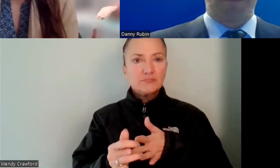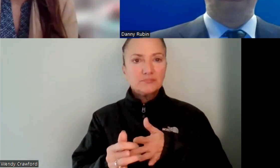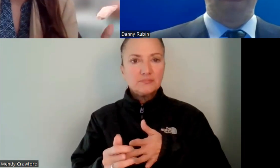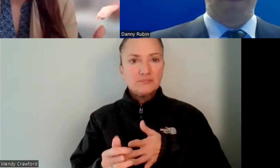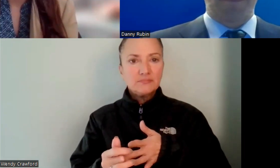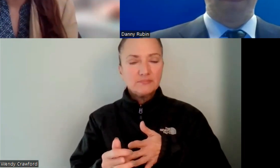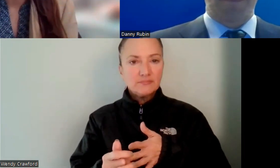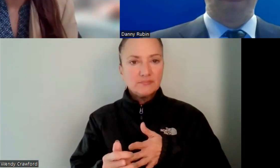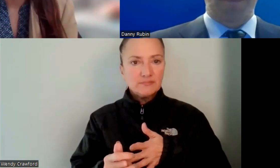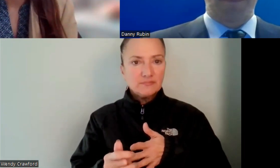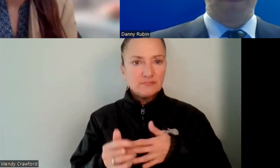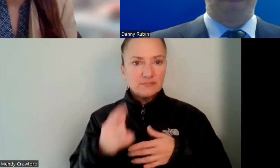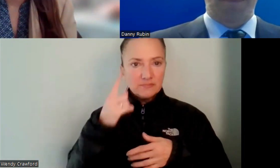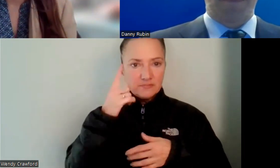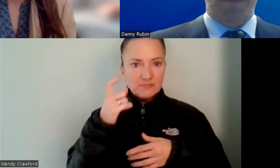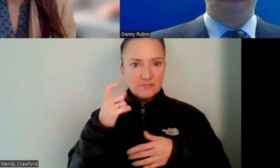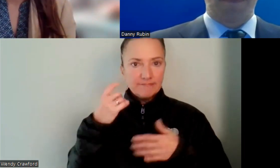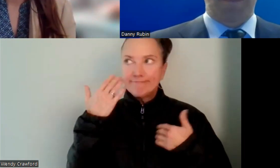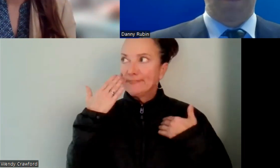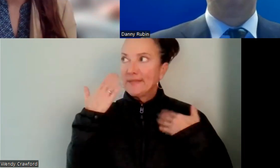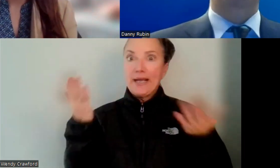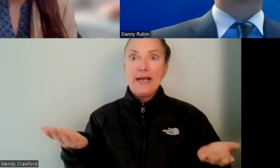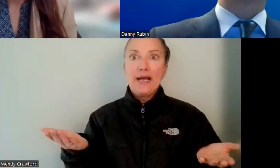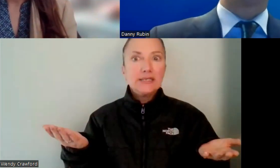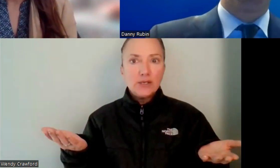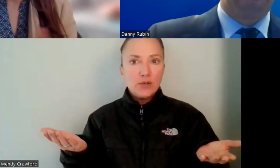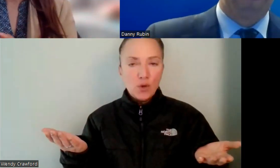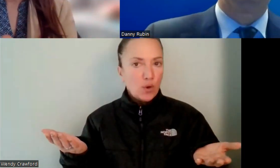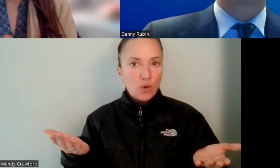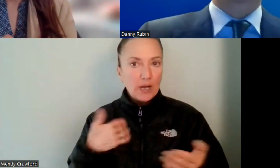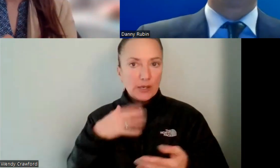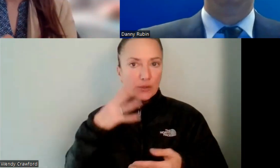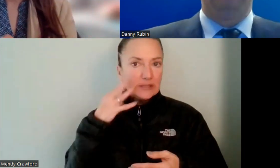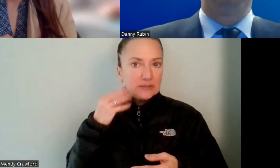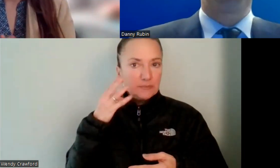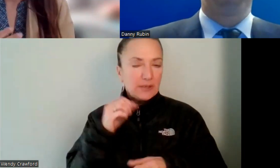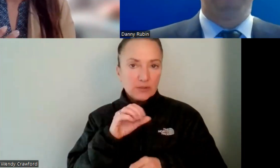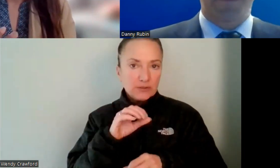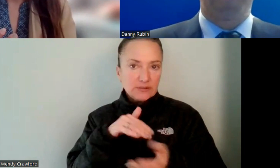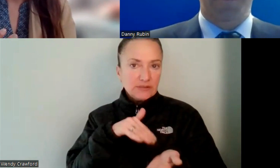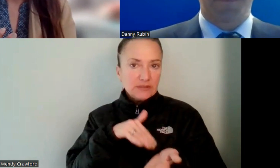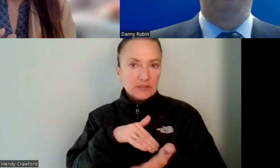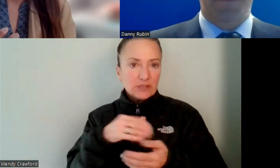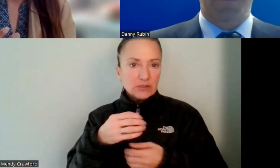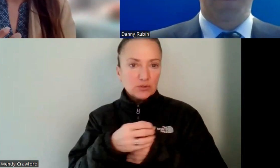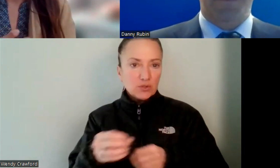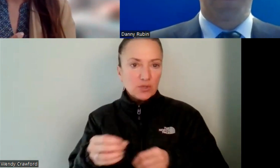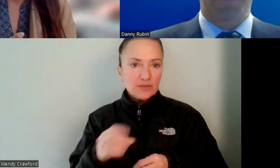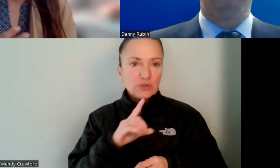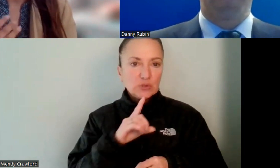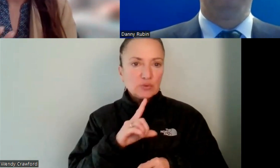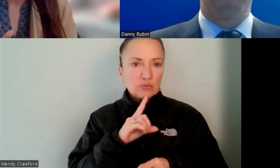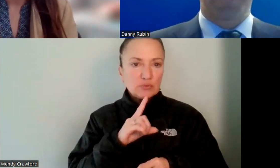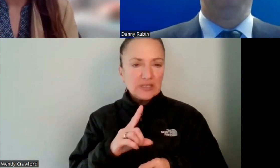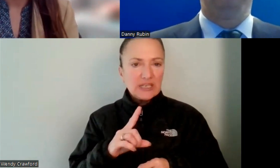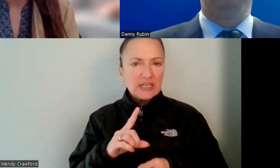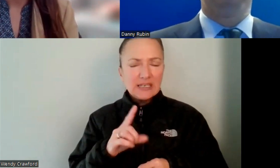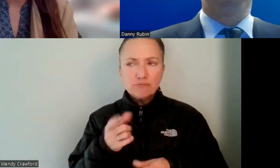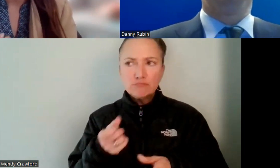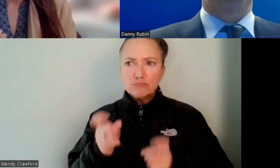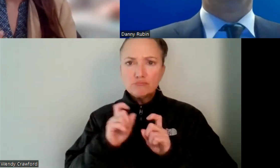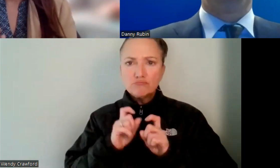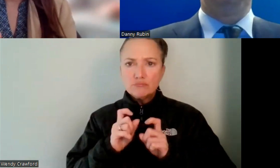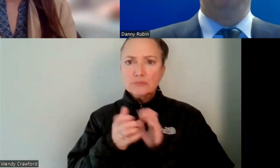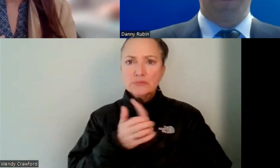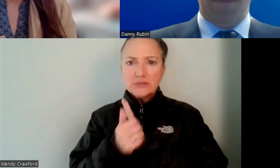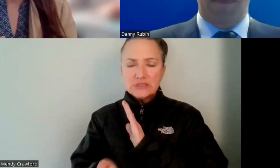no idea that I was eligible to even work at a doctor's office. Hmm. So yeah, I feel like it teaches you a lot about